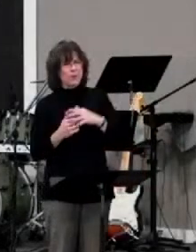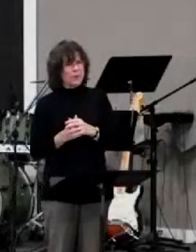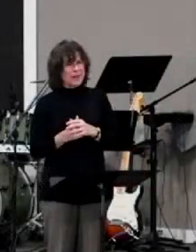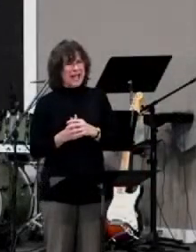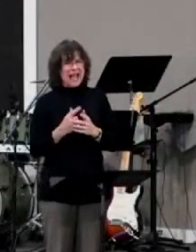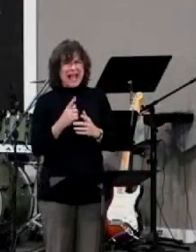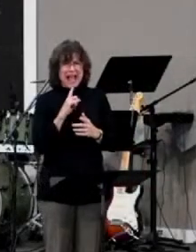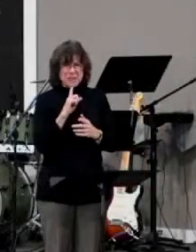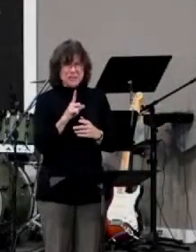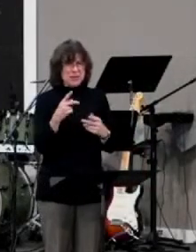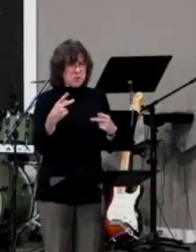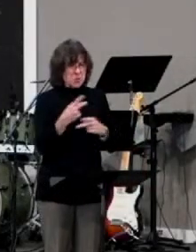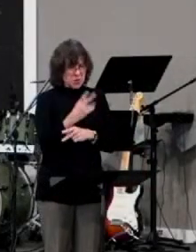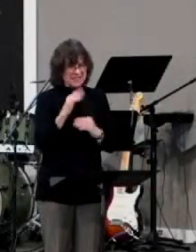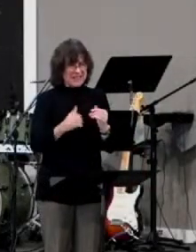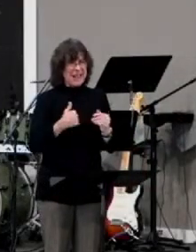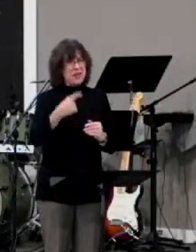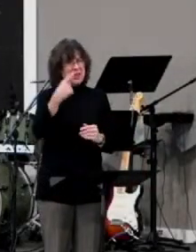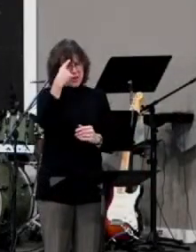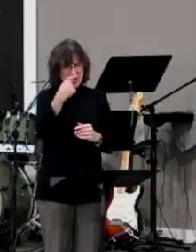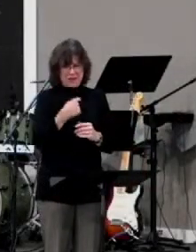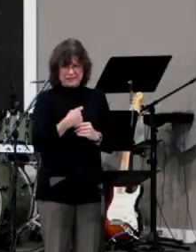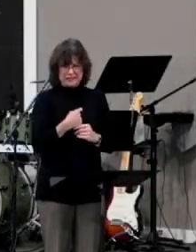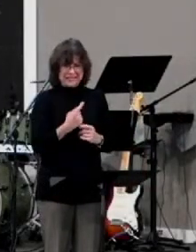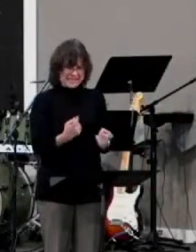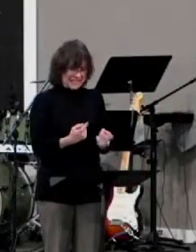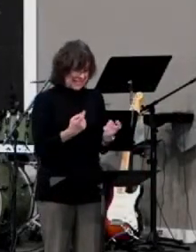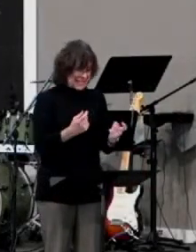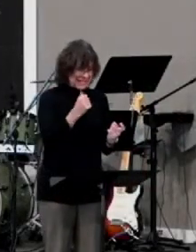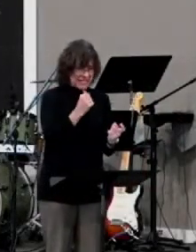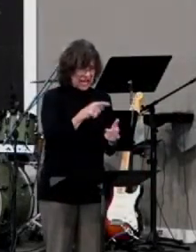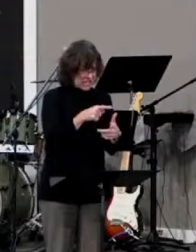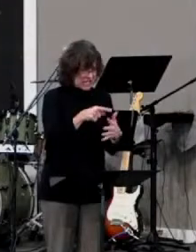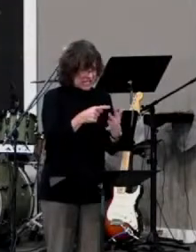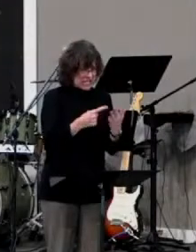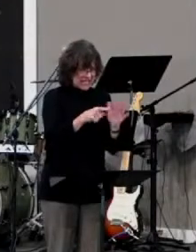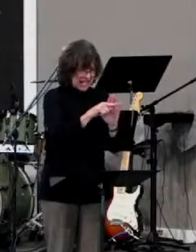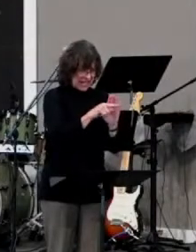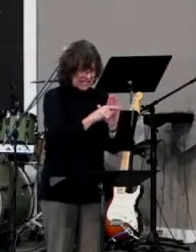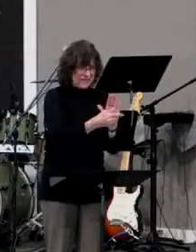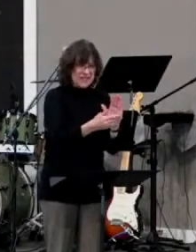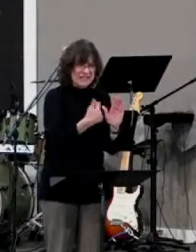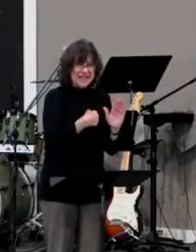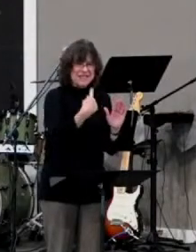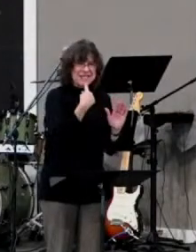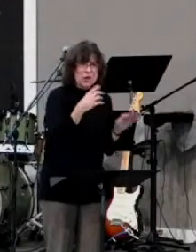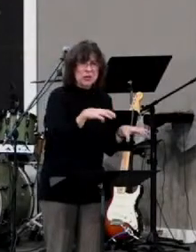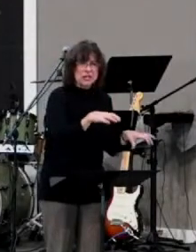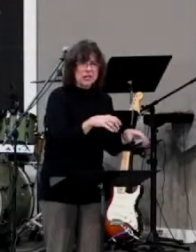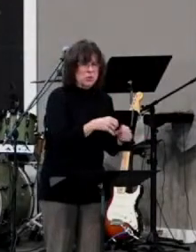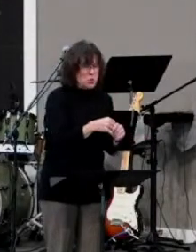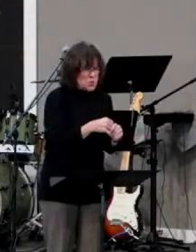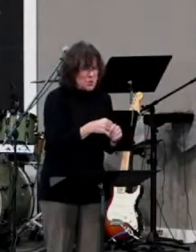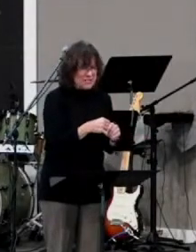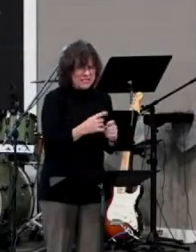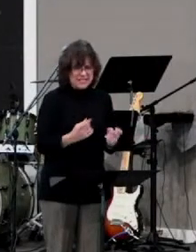I'm way worse than I thought. Sin isn't just the bad things that I do or the sinful things that I say. It's actually